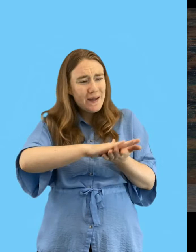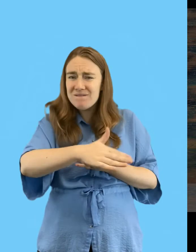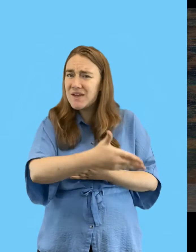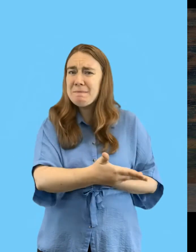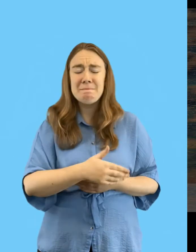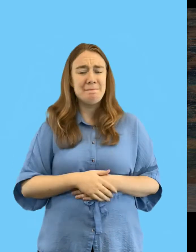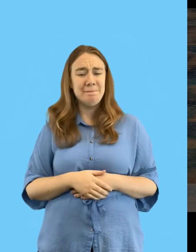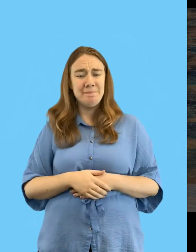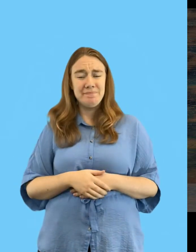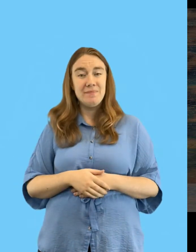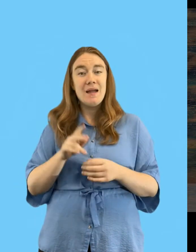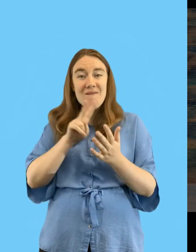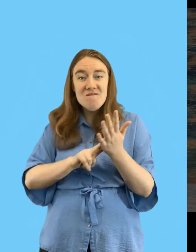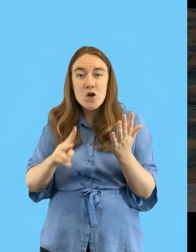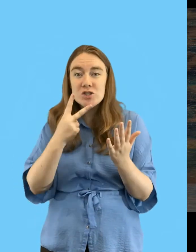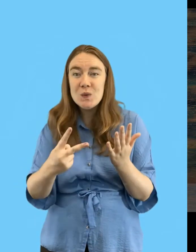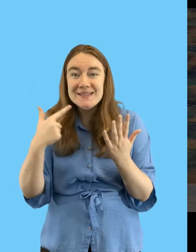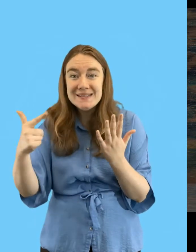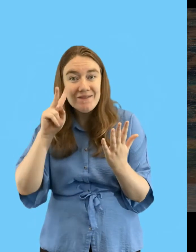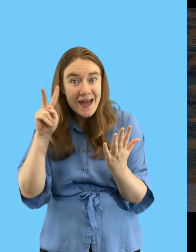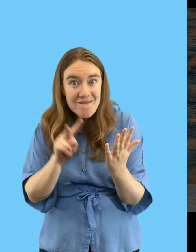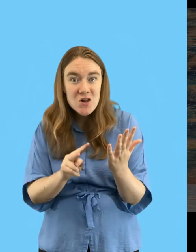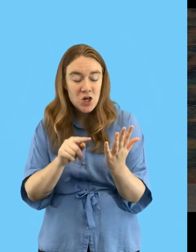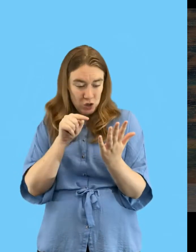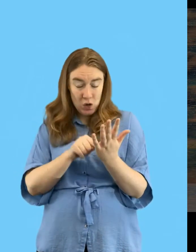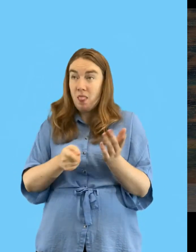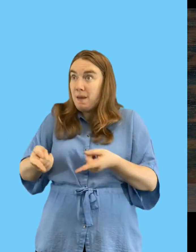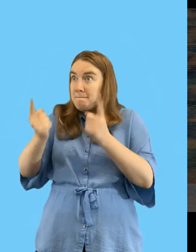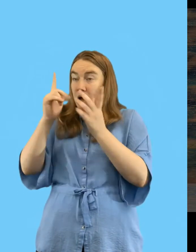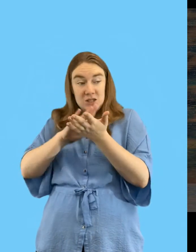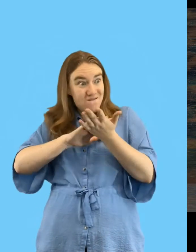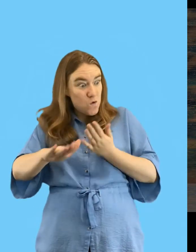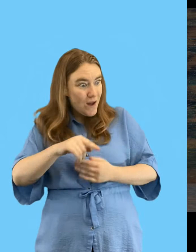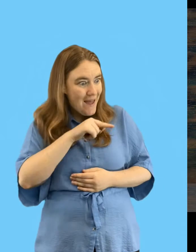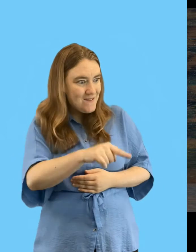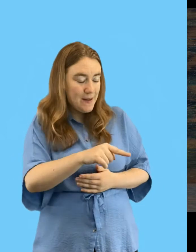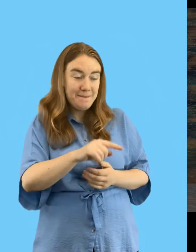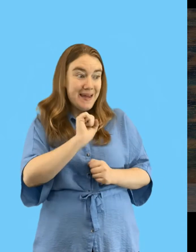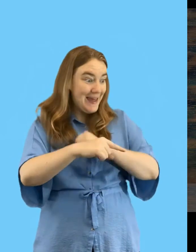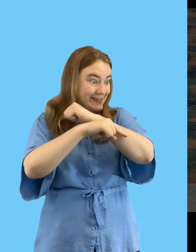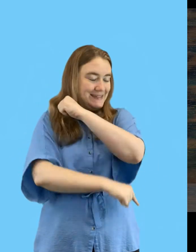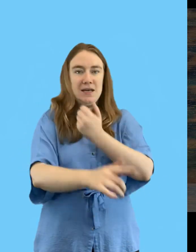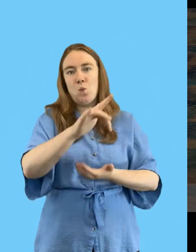Verse 27, the master took pity on him, cancelled the debt, and let him go.